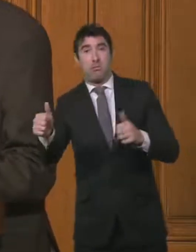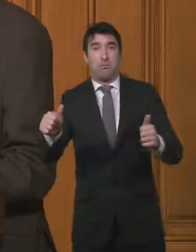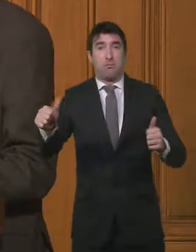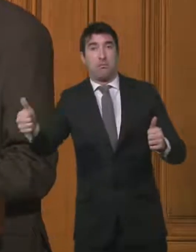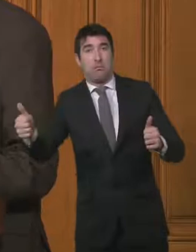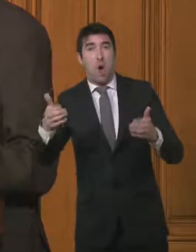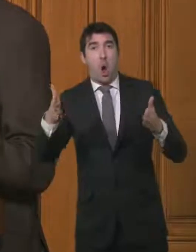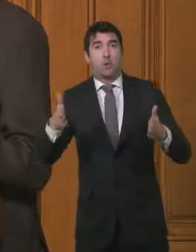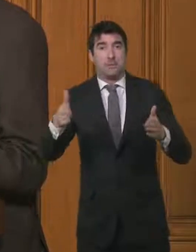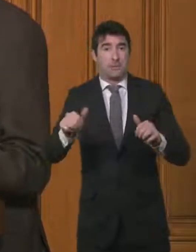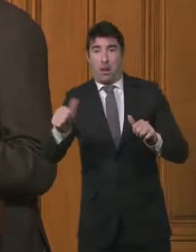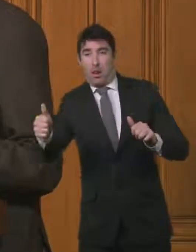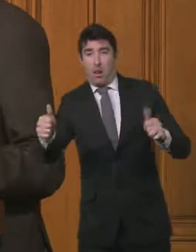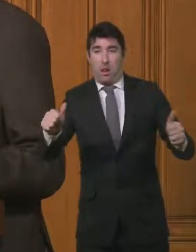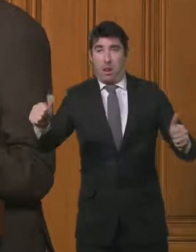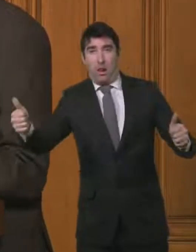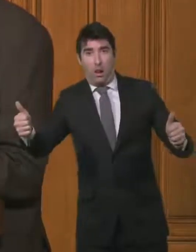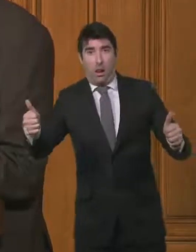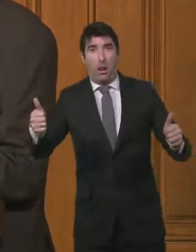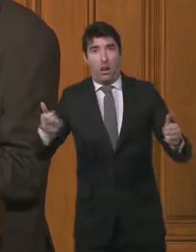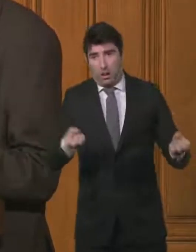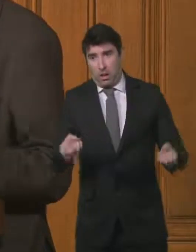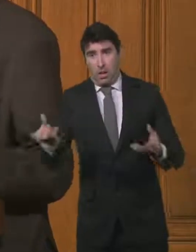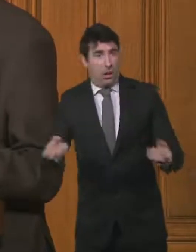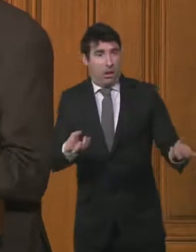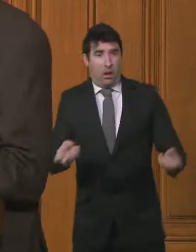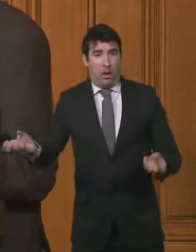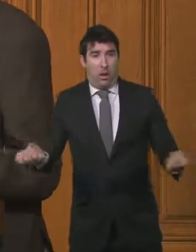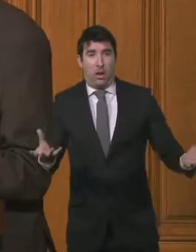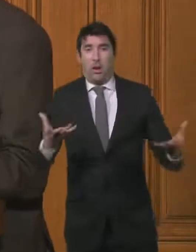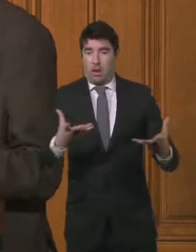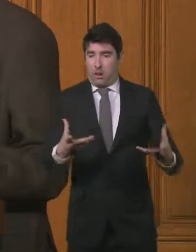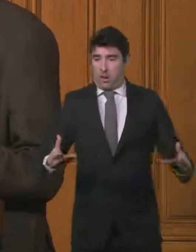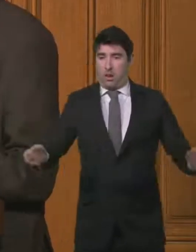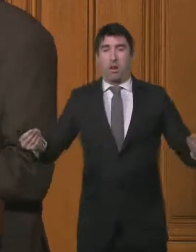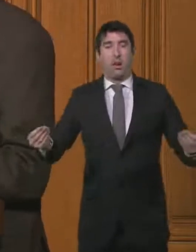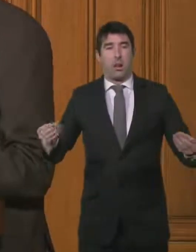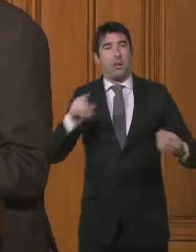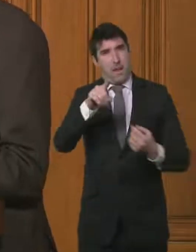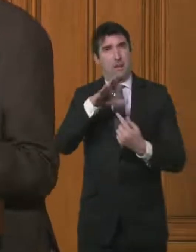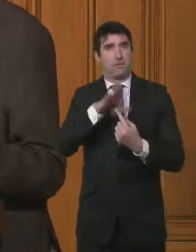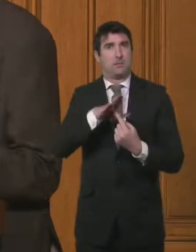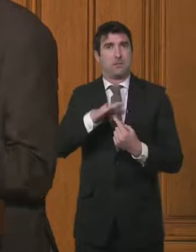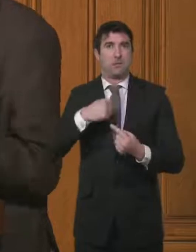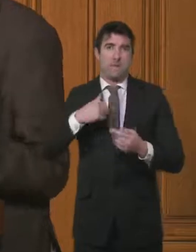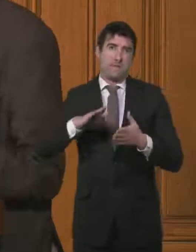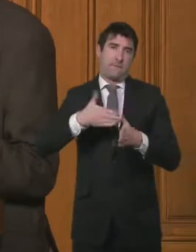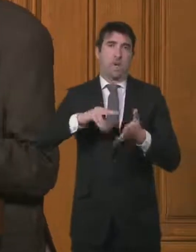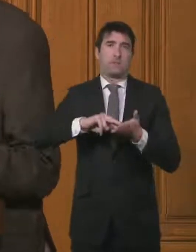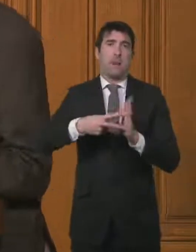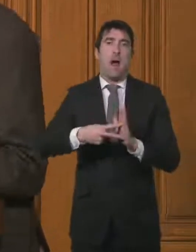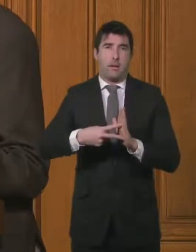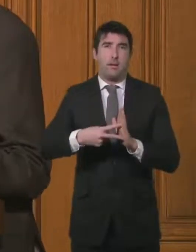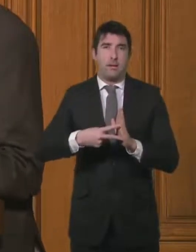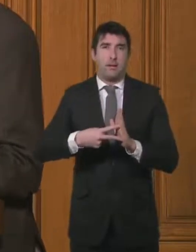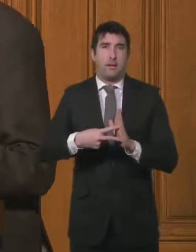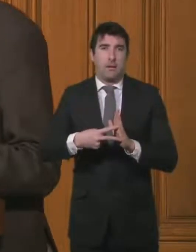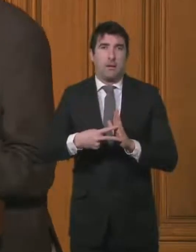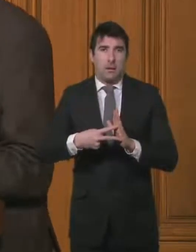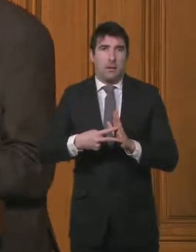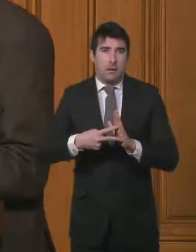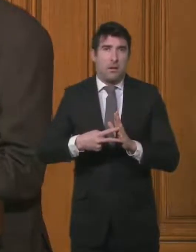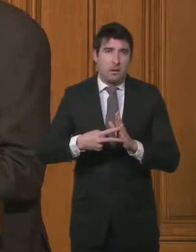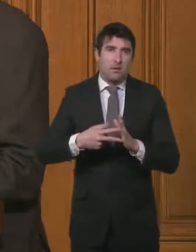hospitals, ensuring that mutual aid is in place between different healthcare organisations, so patient, staff, sometimes equipment